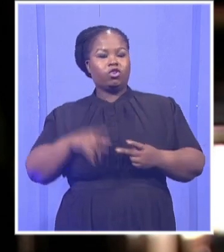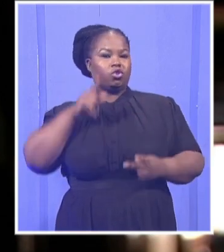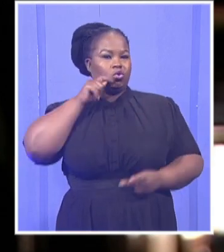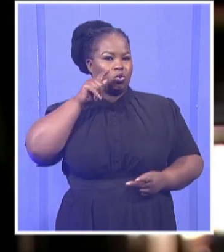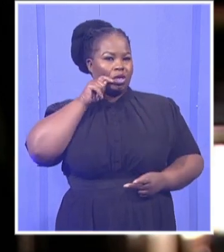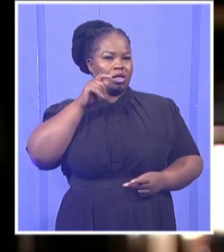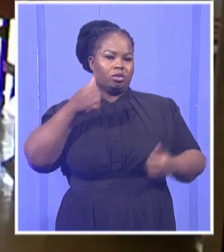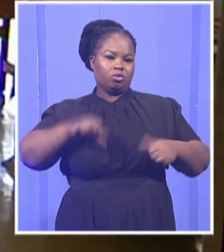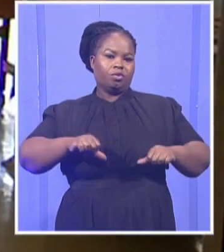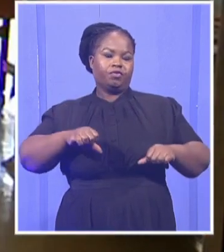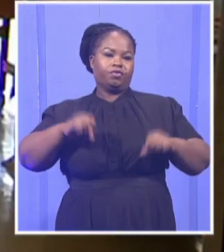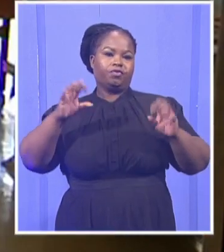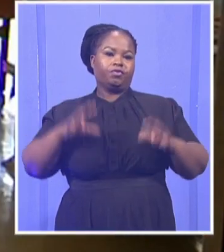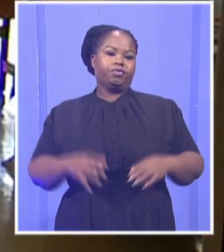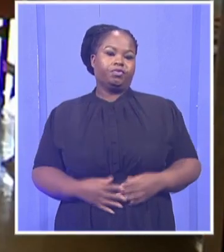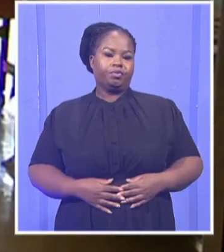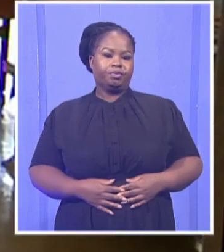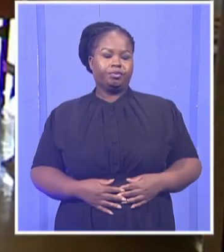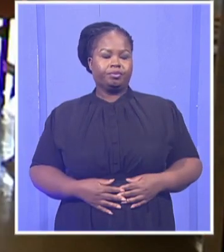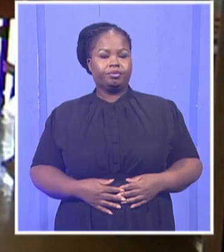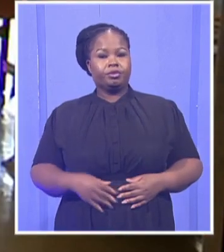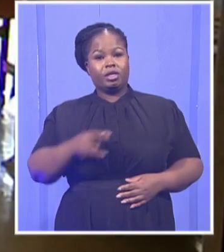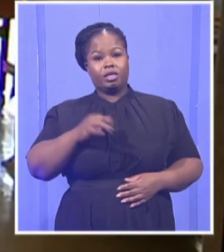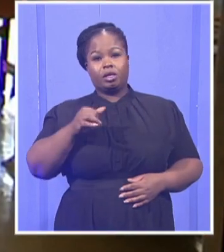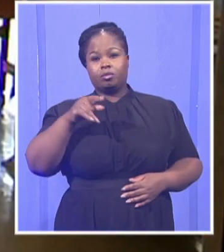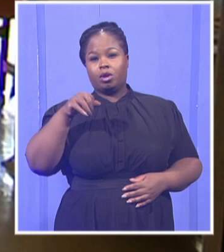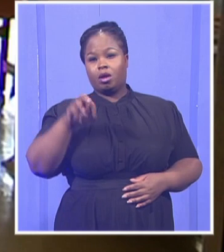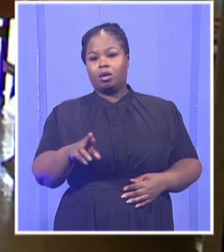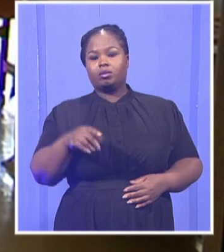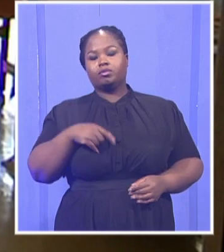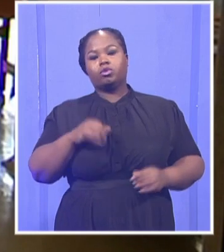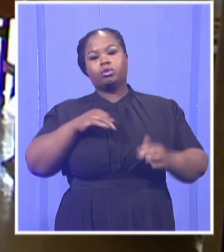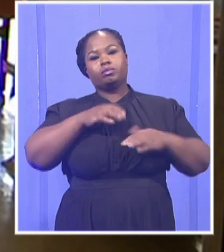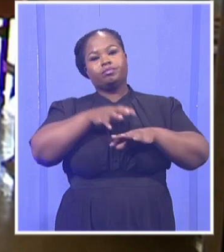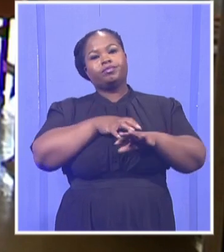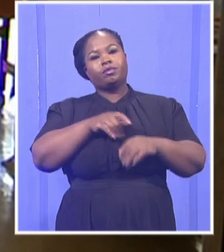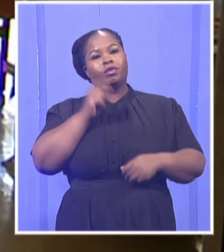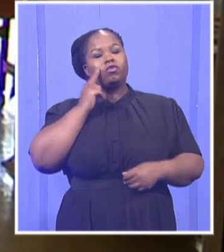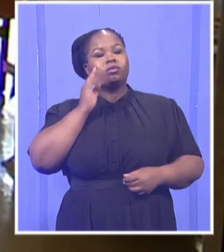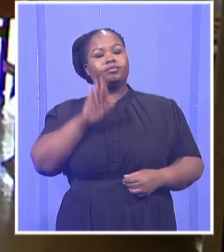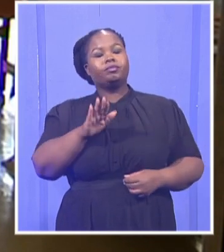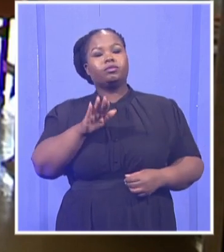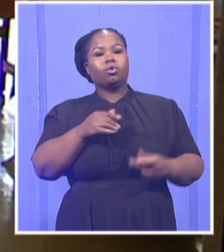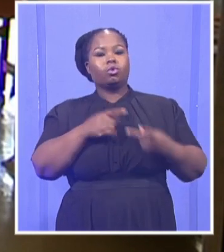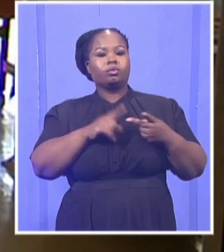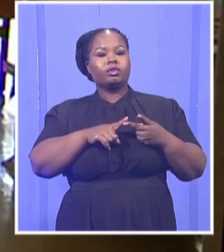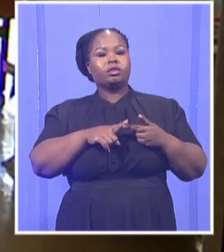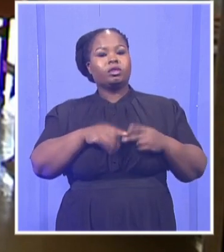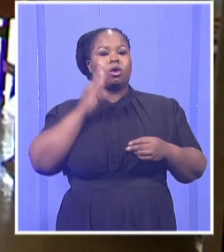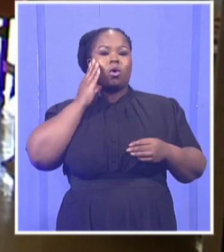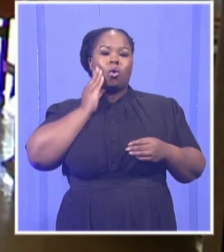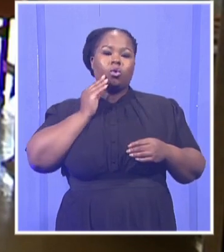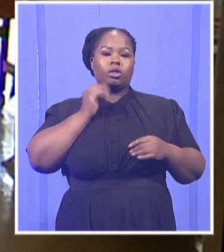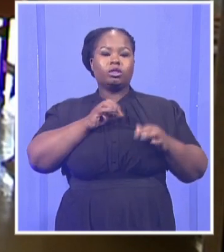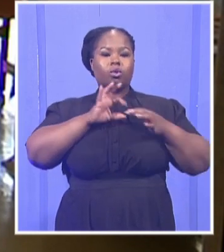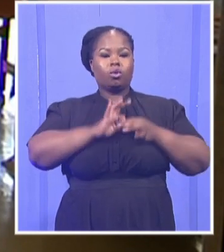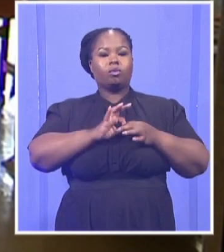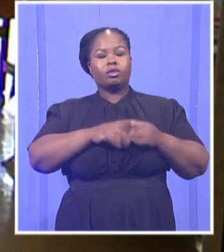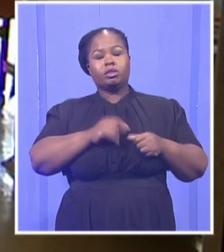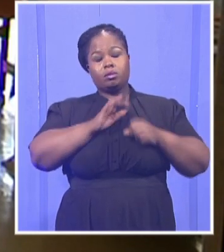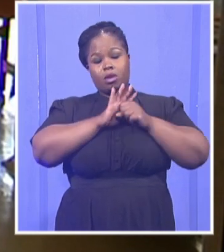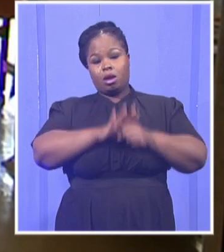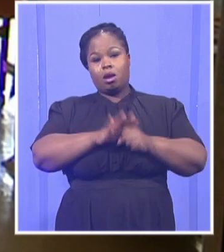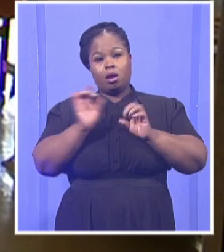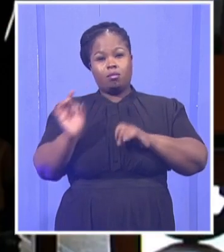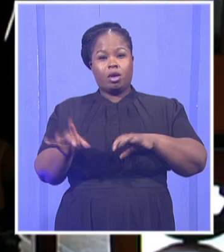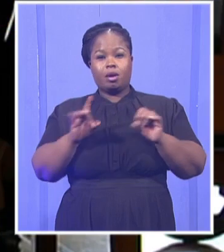switching us off. Huis Herfsblaar is one of many retirement and old age homes countrywide buckling under pressure of constant